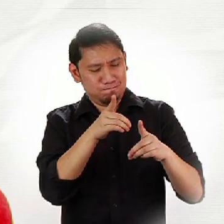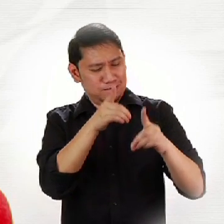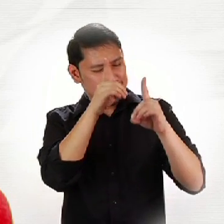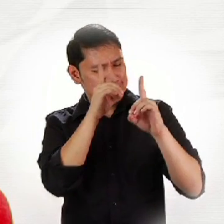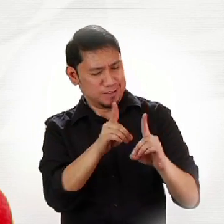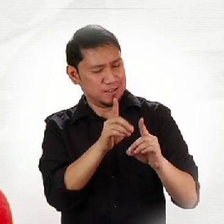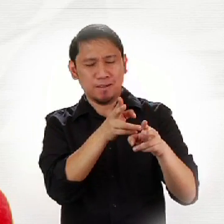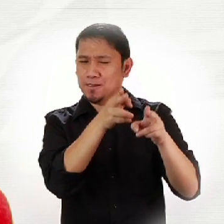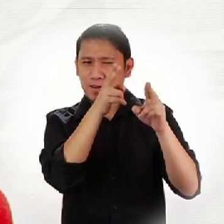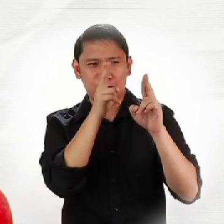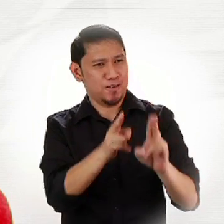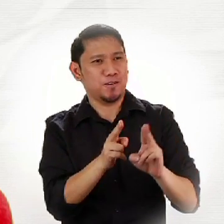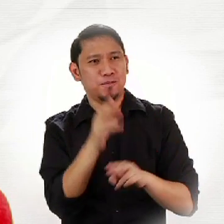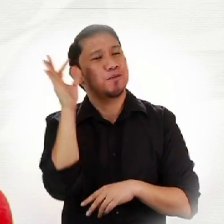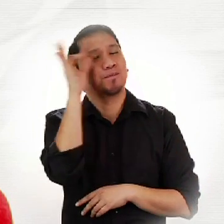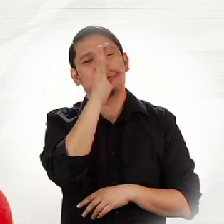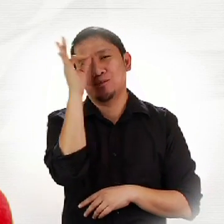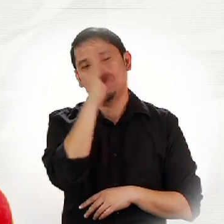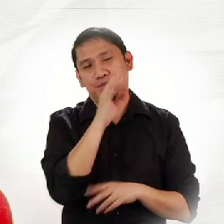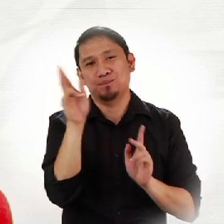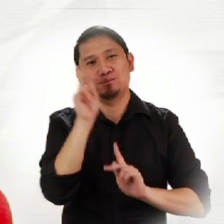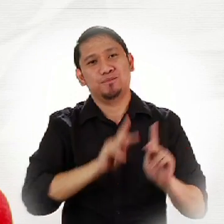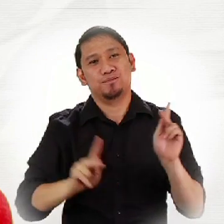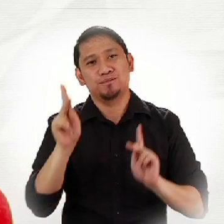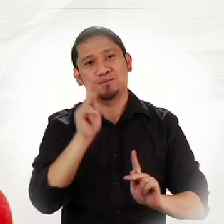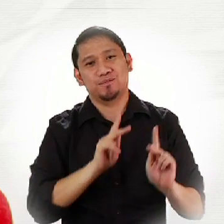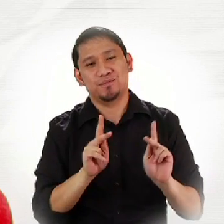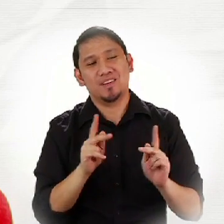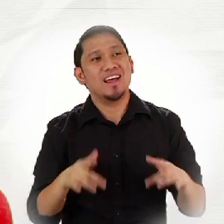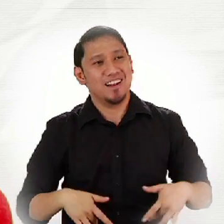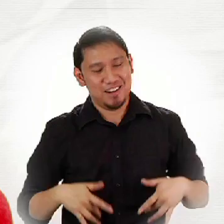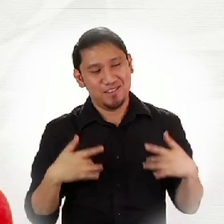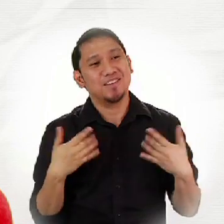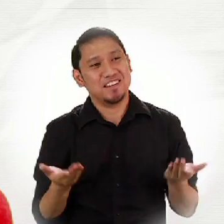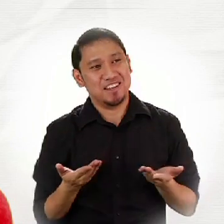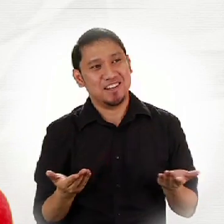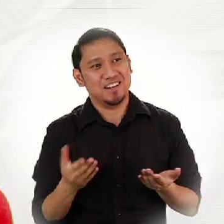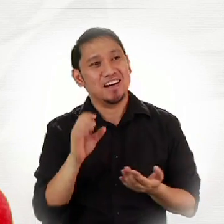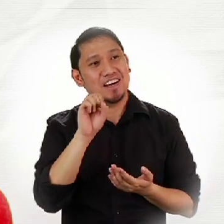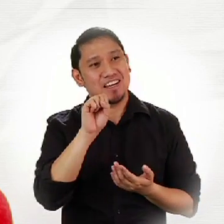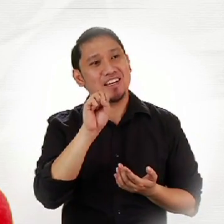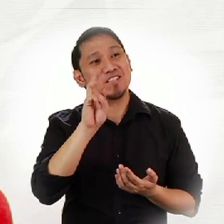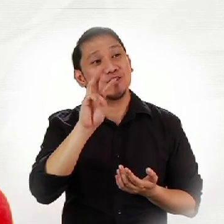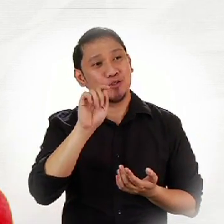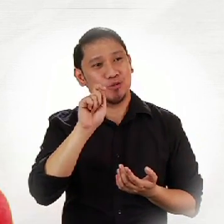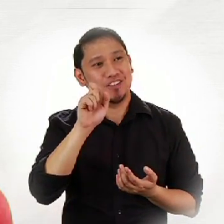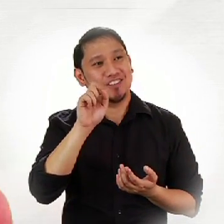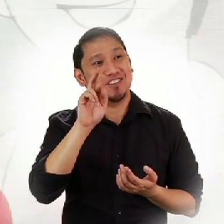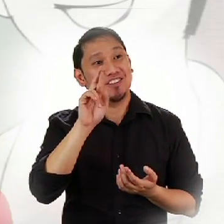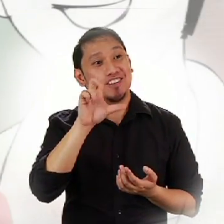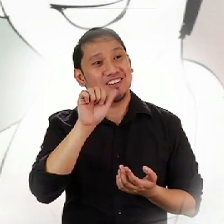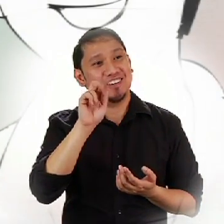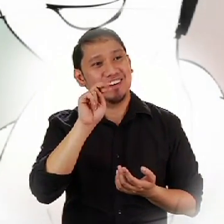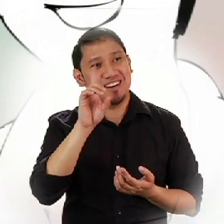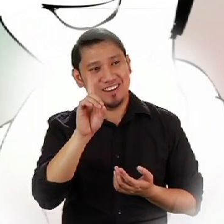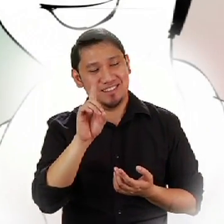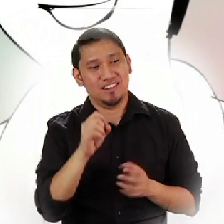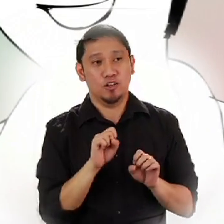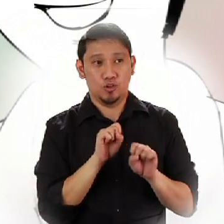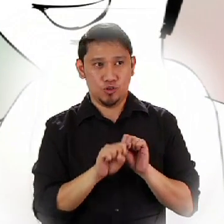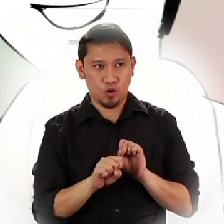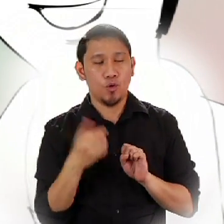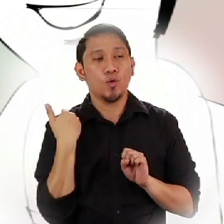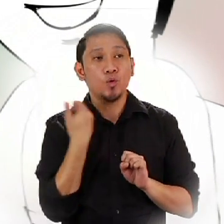the dignity, the honor of the Filipino people living here in Switzerland.